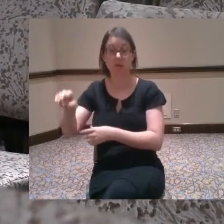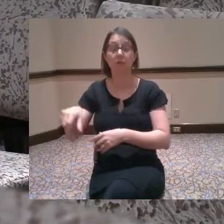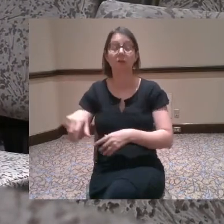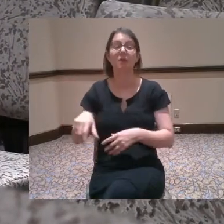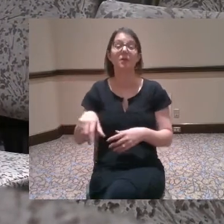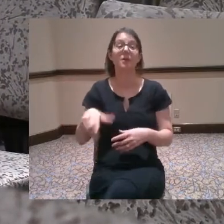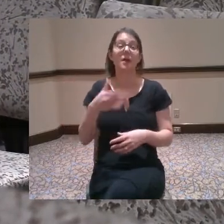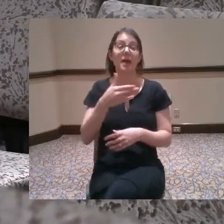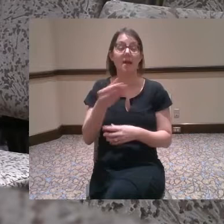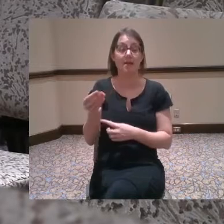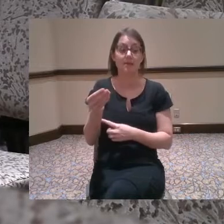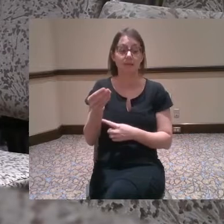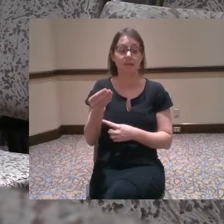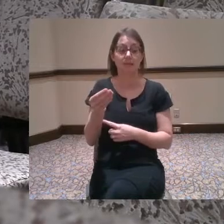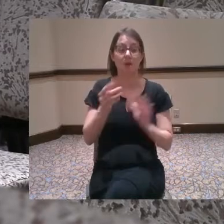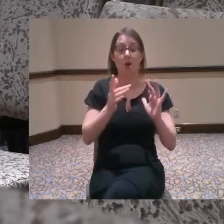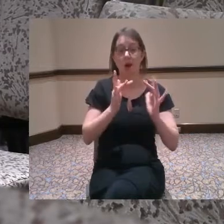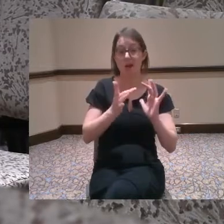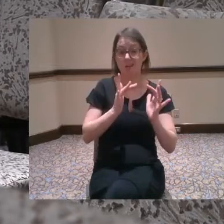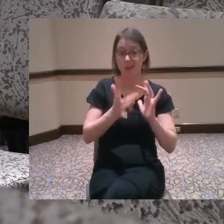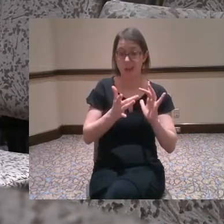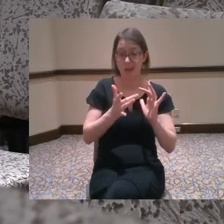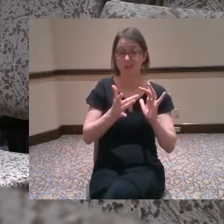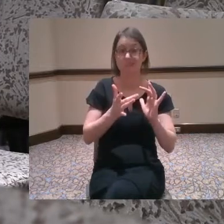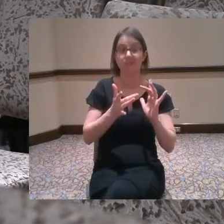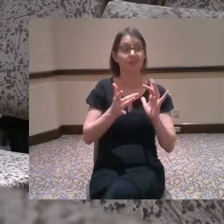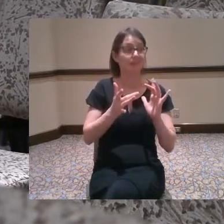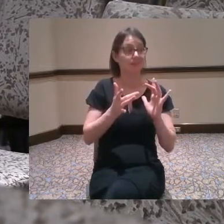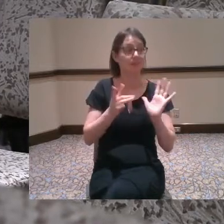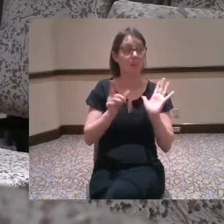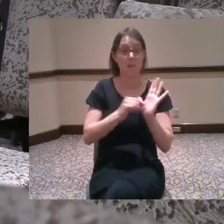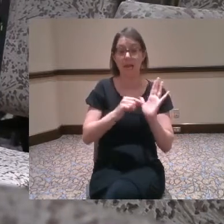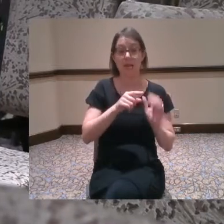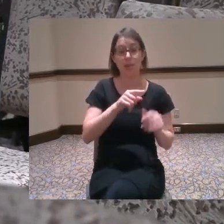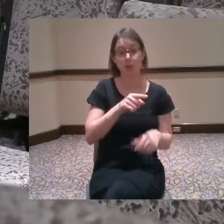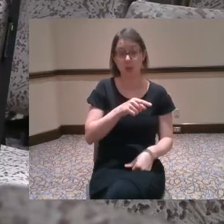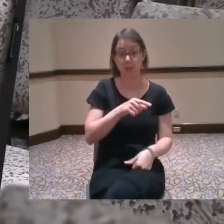and this online publication, which was actually